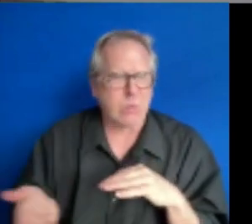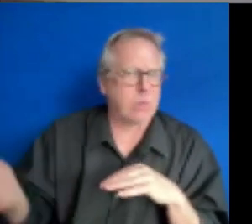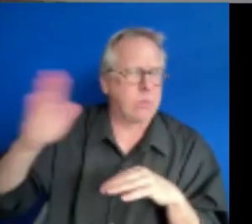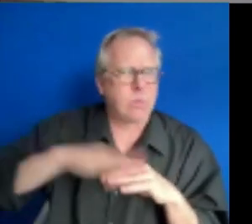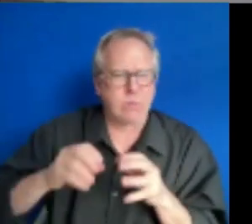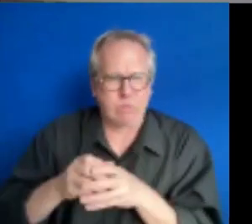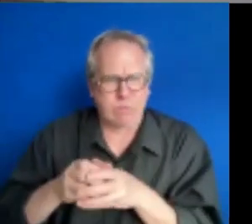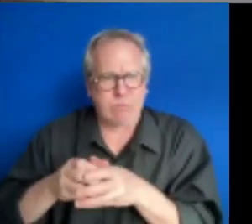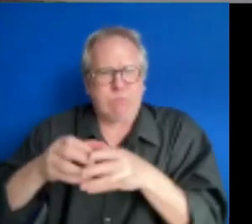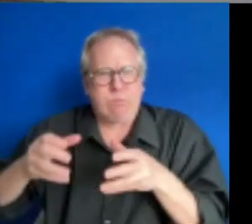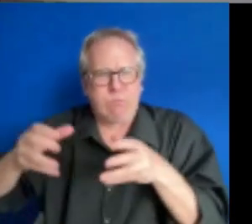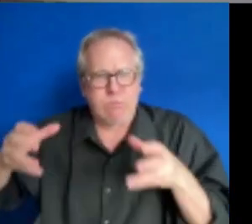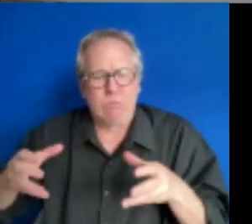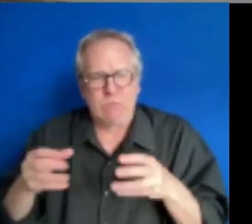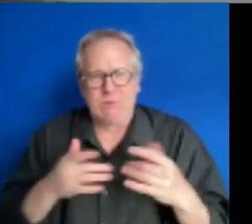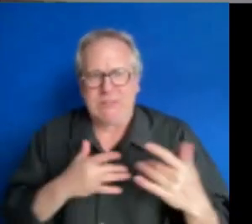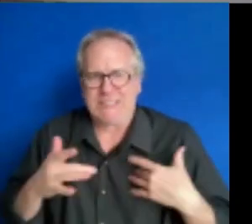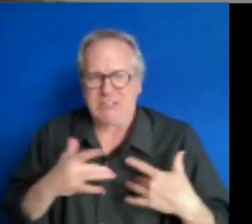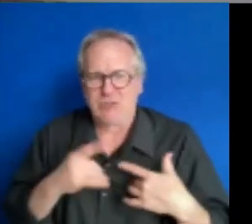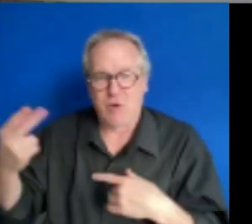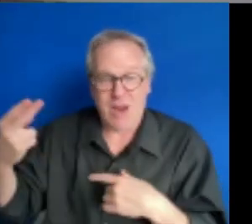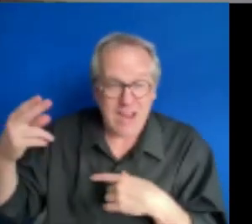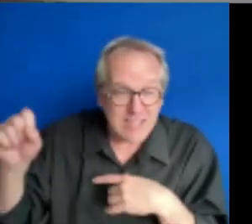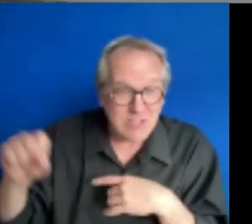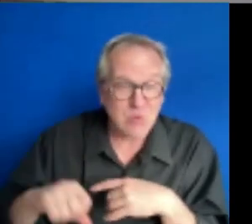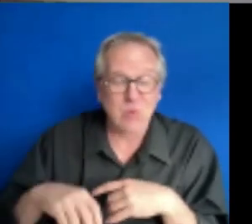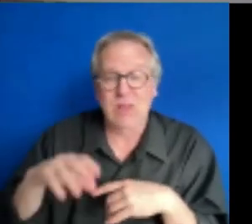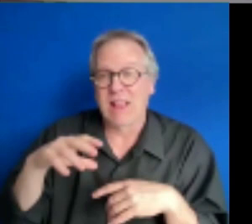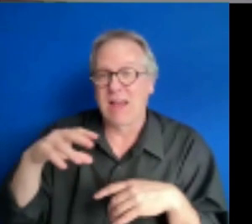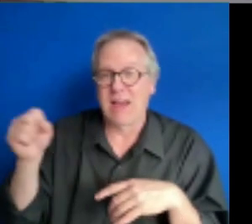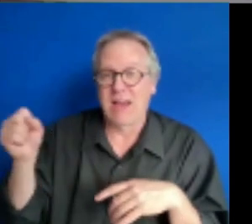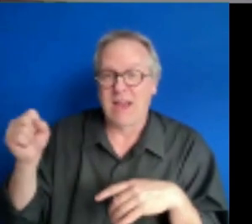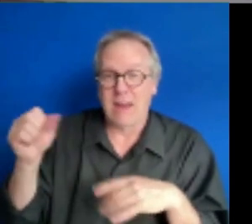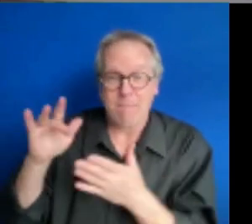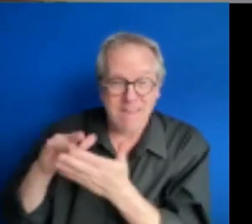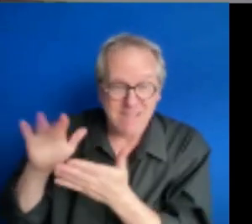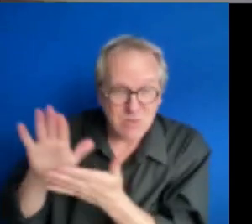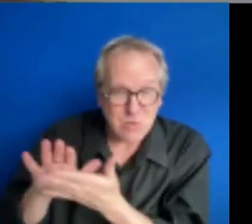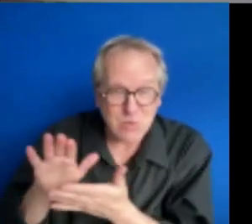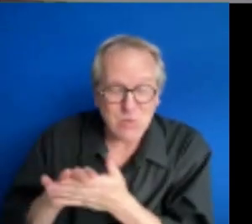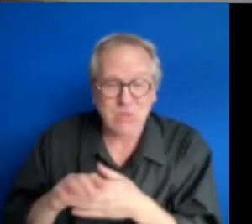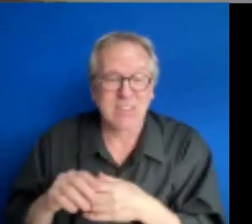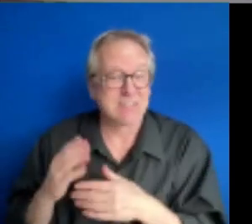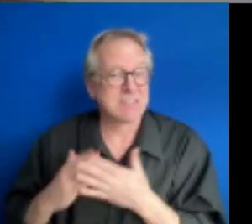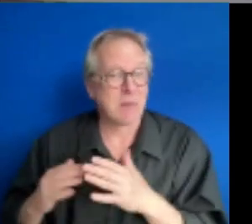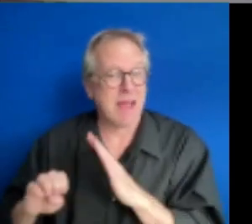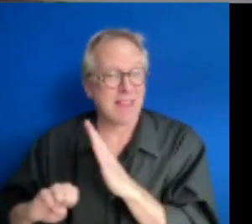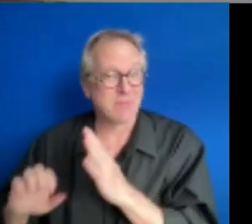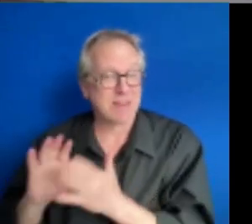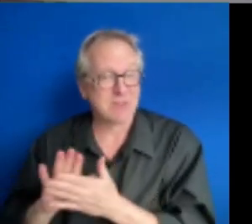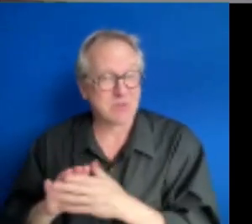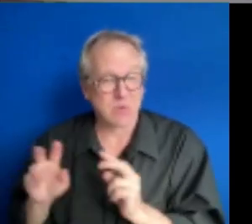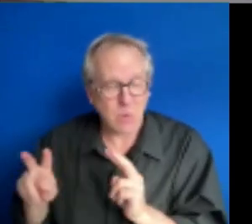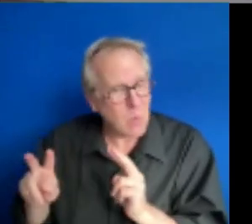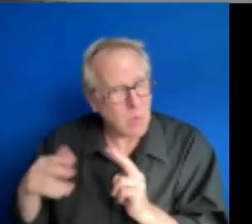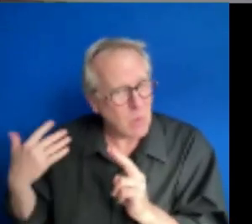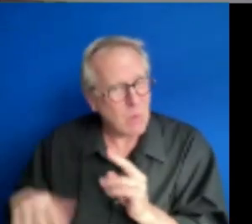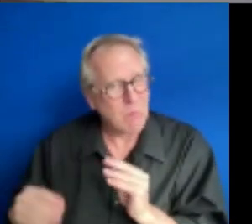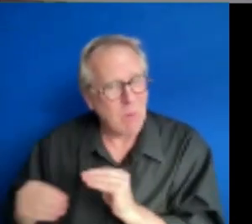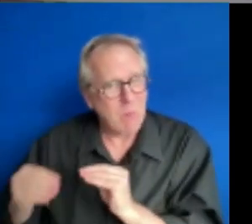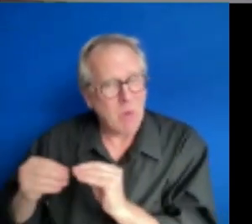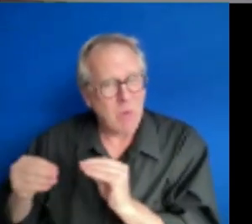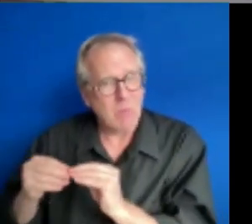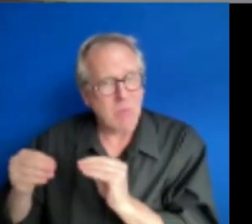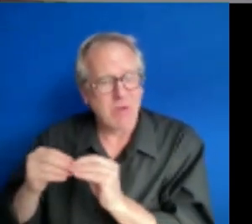health concerns for our high schoolers and our middle schoolers, and even some of our elementary kids, especially coming